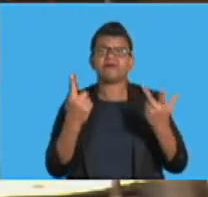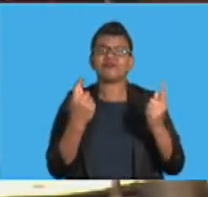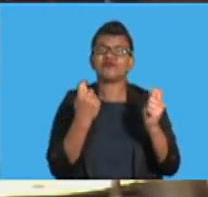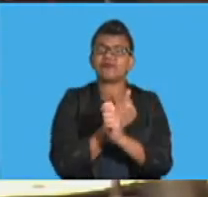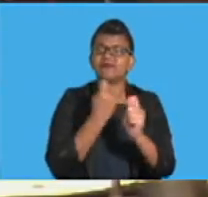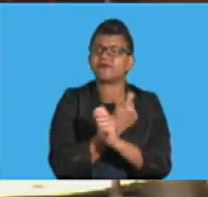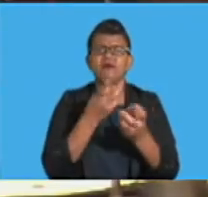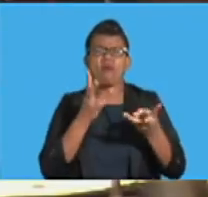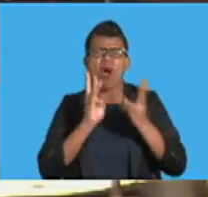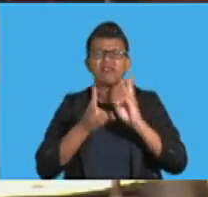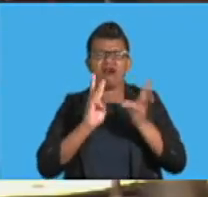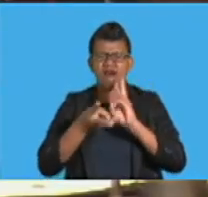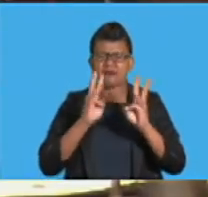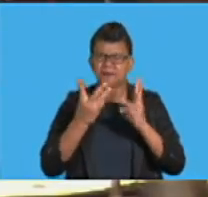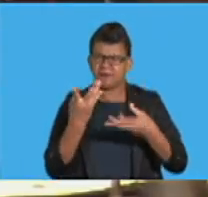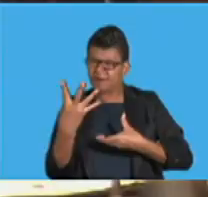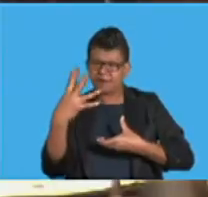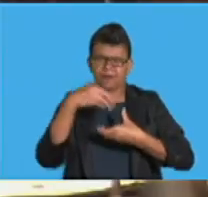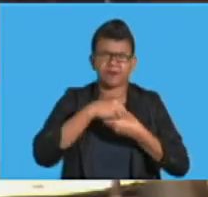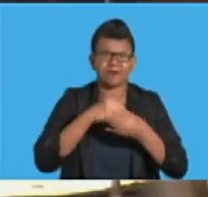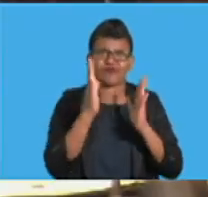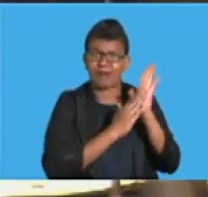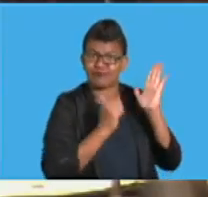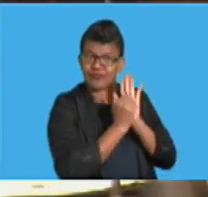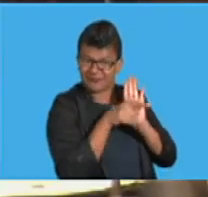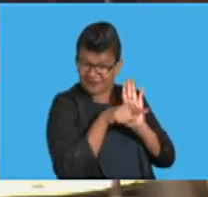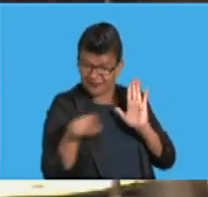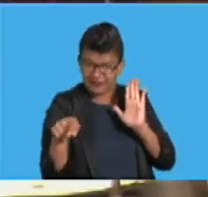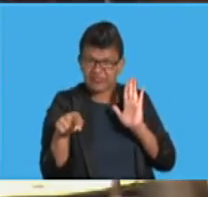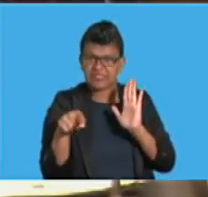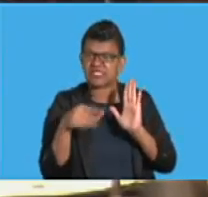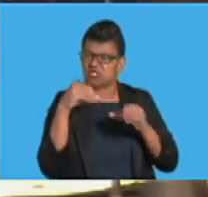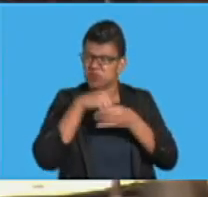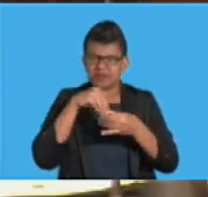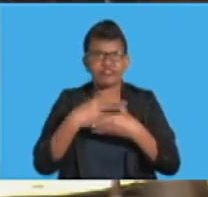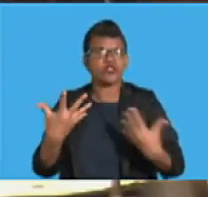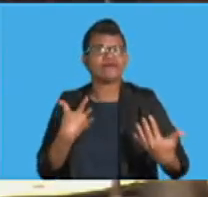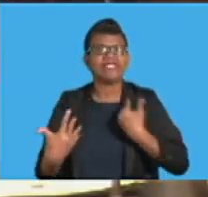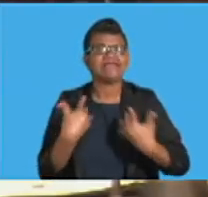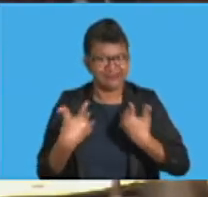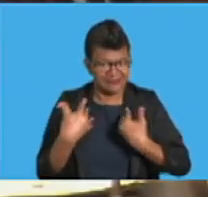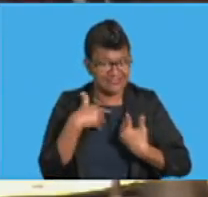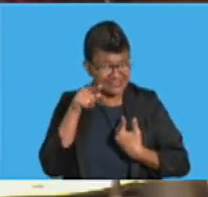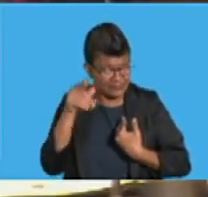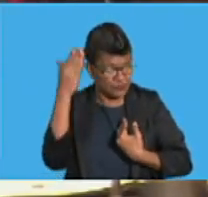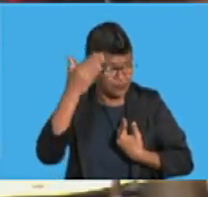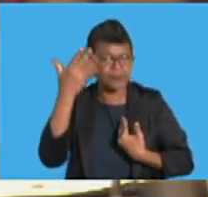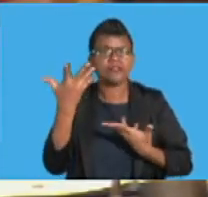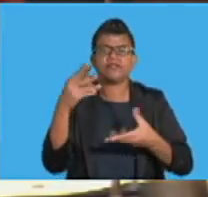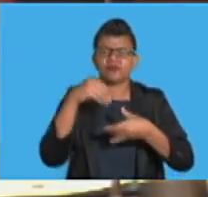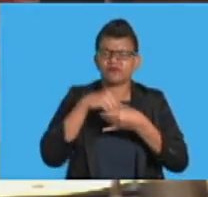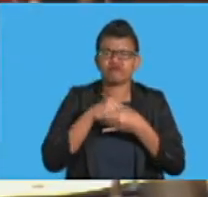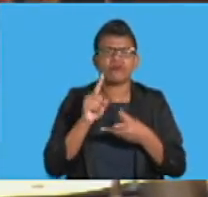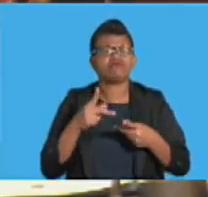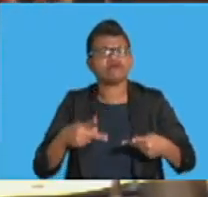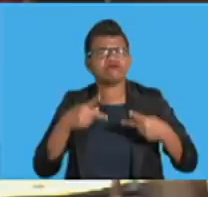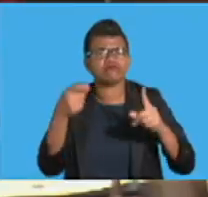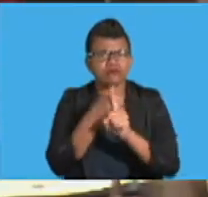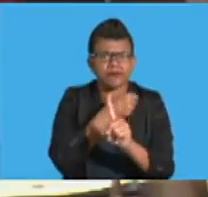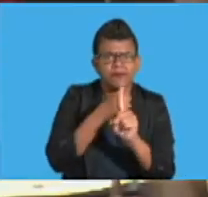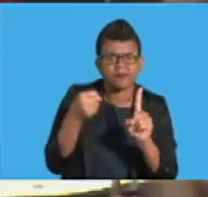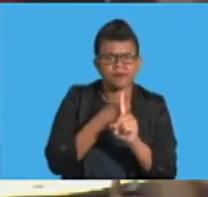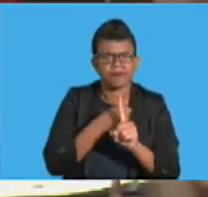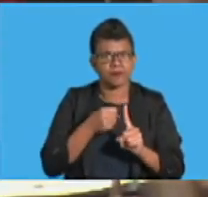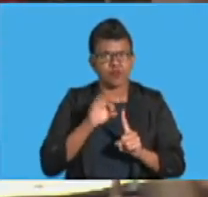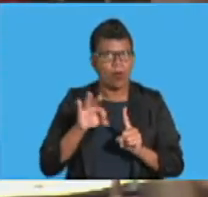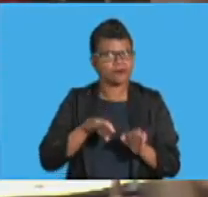our universities. Both our commitments to gender inclusiveness in trades, etc., and the promotion of green economy must not be left in two